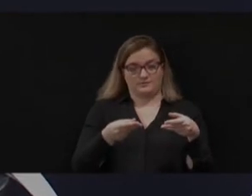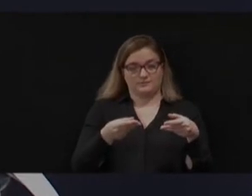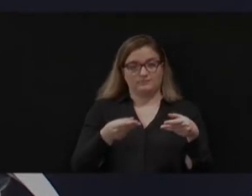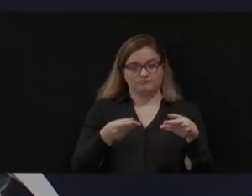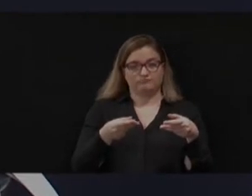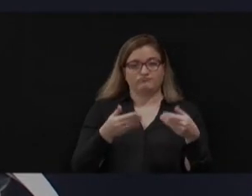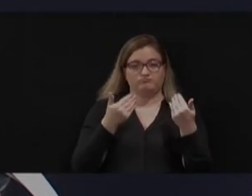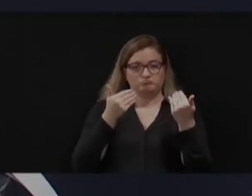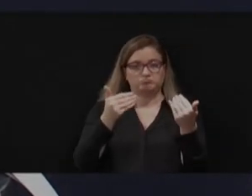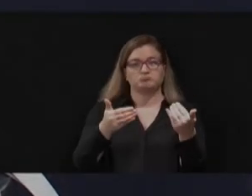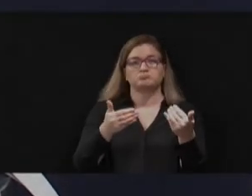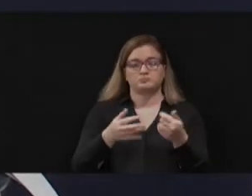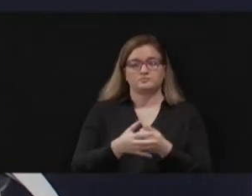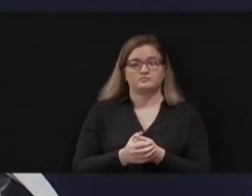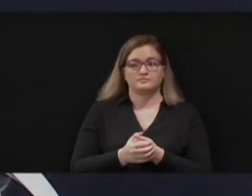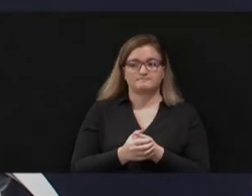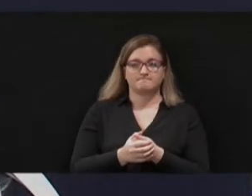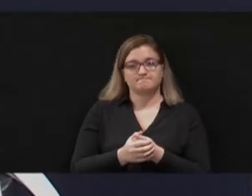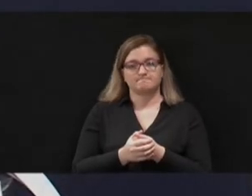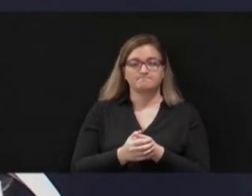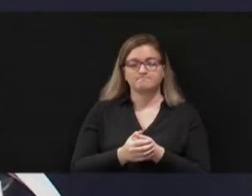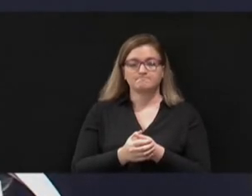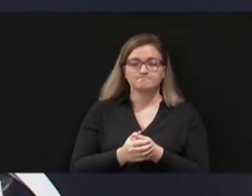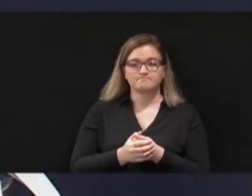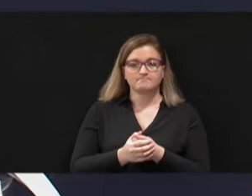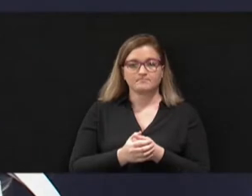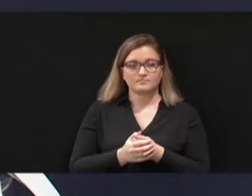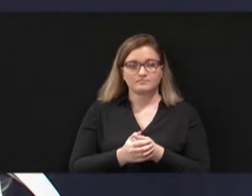camera on.